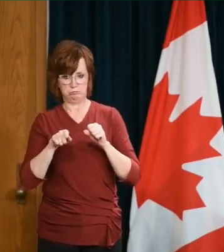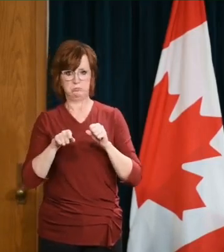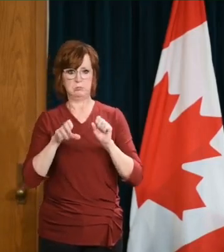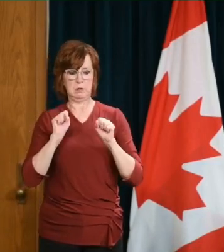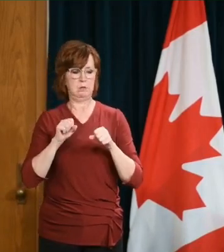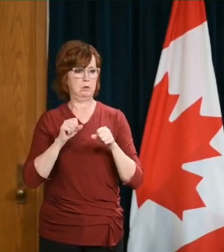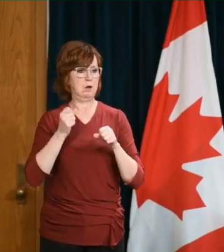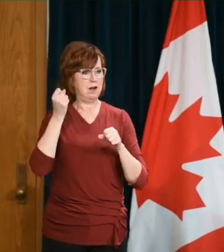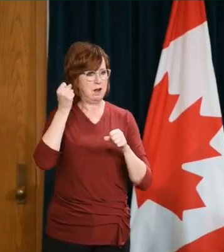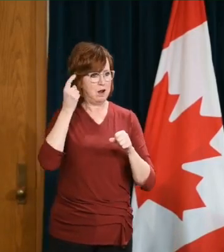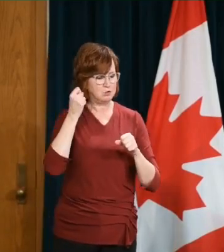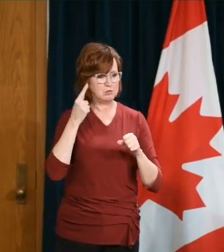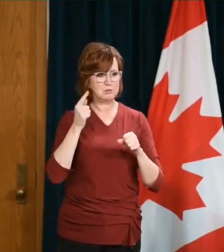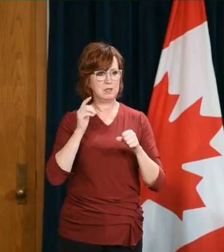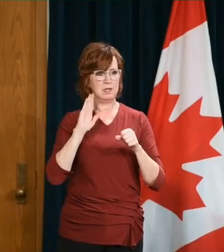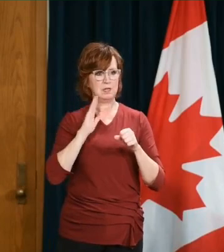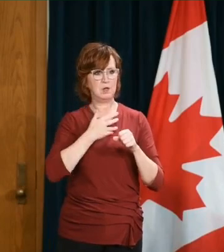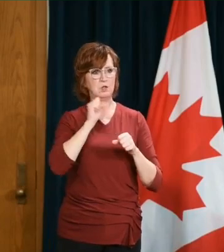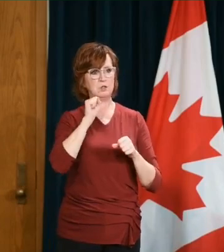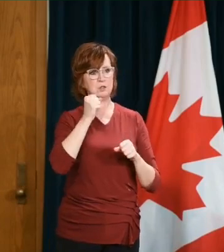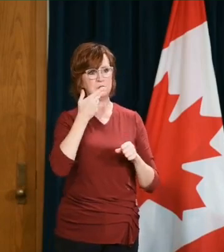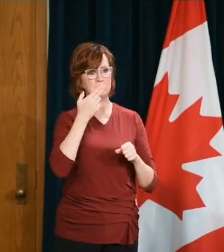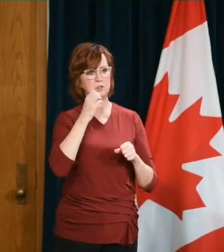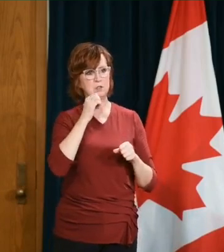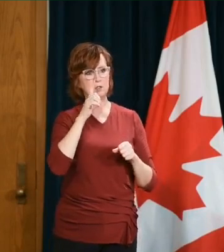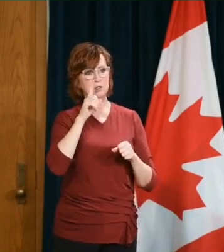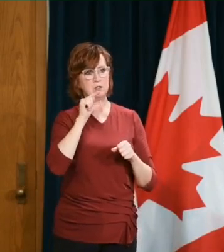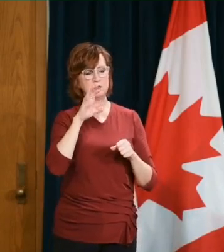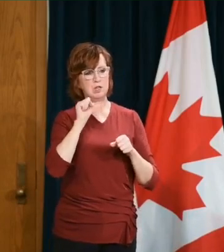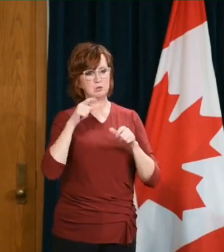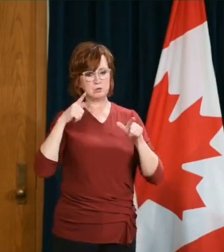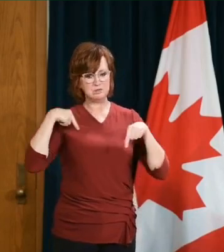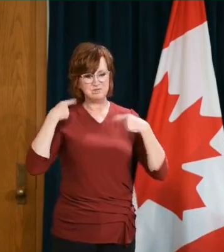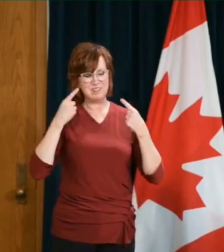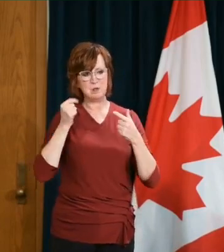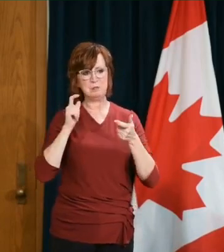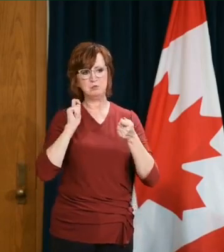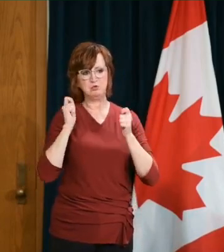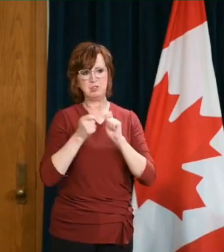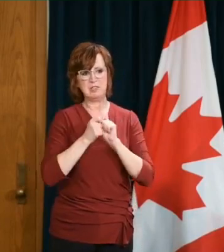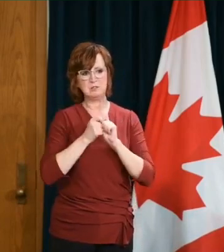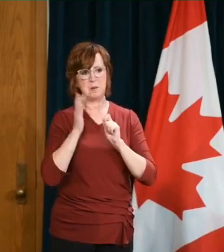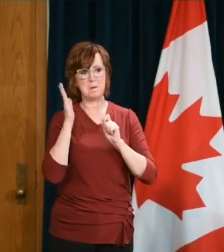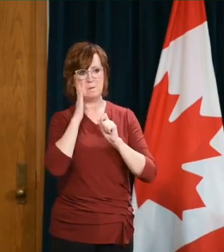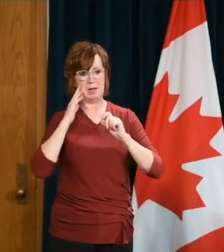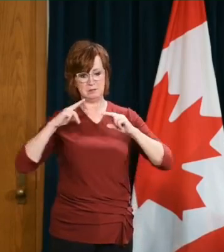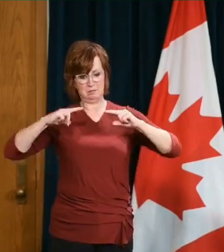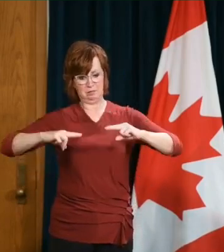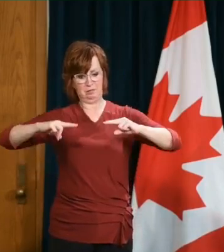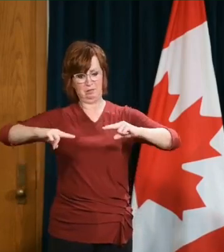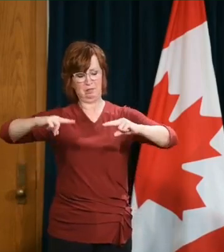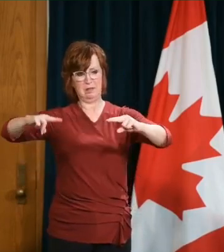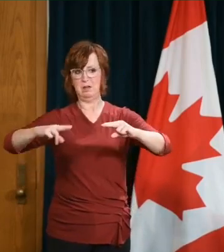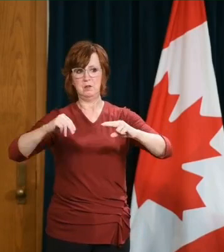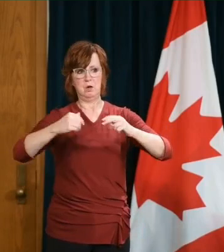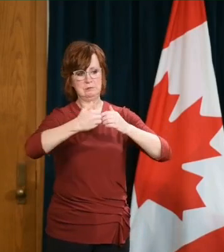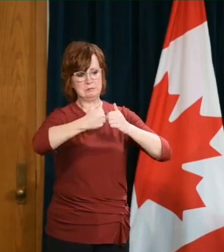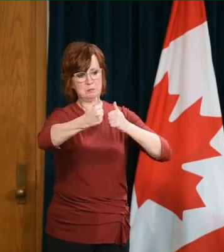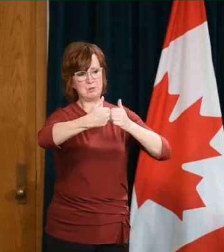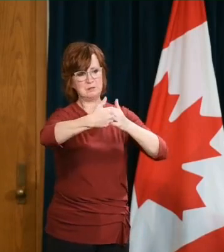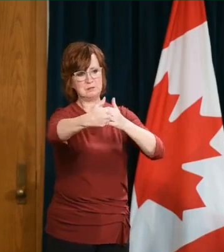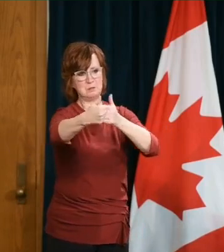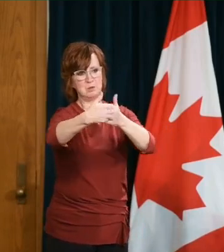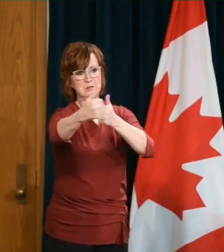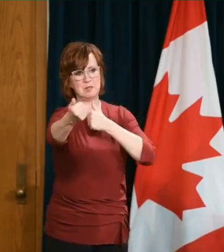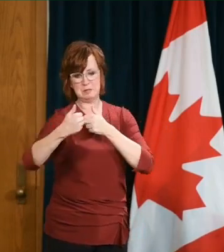made efforts to ensure that physical distancing is in place, which provides at times for lesser capacity in those particular shelters. So